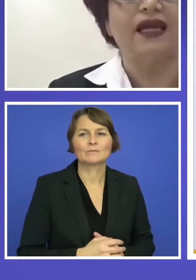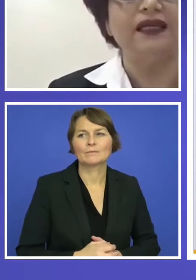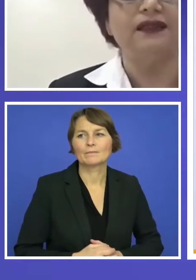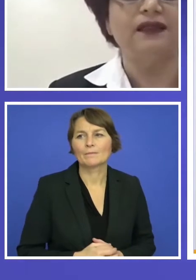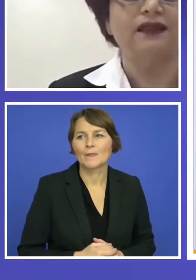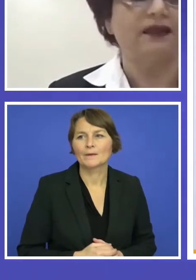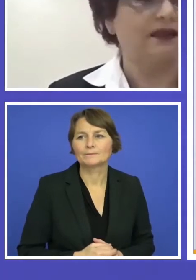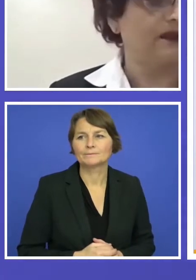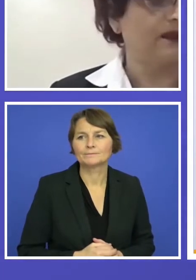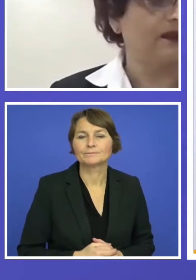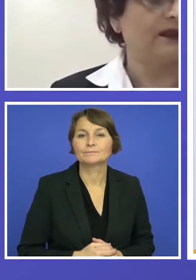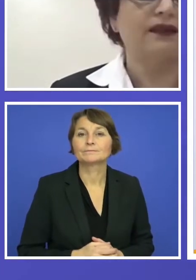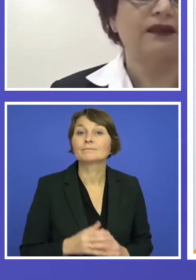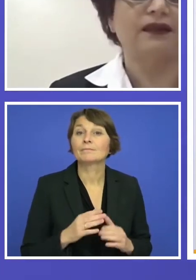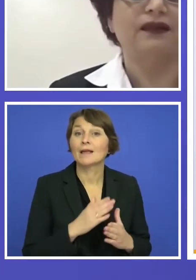Last slide.